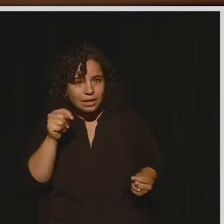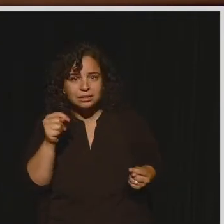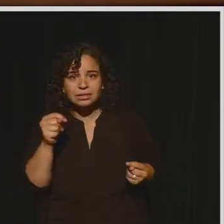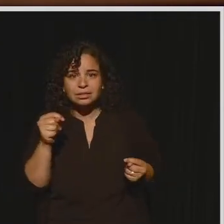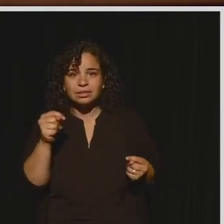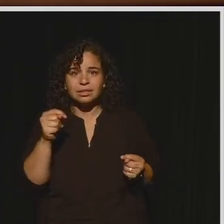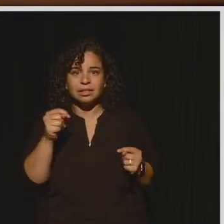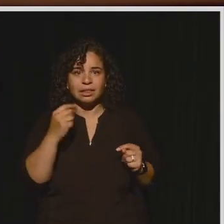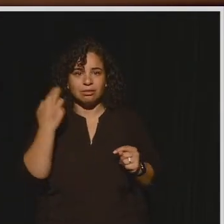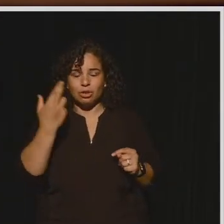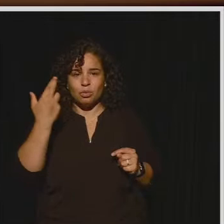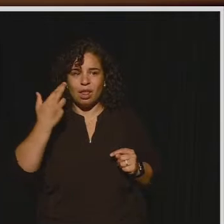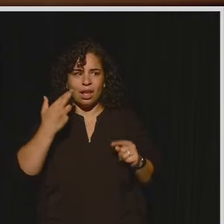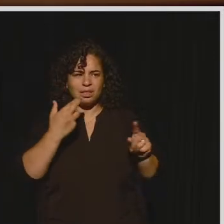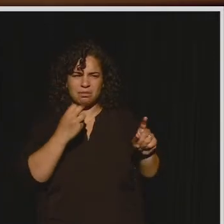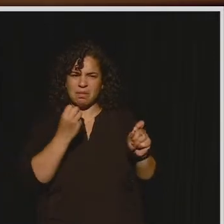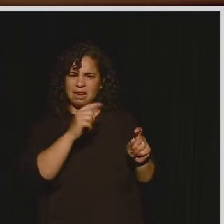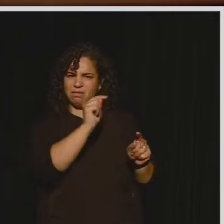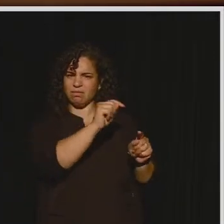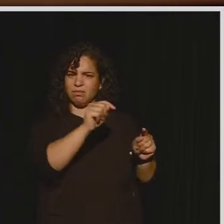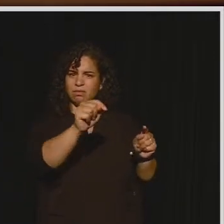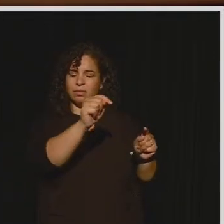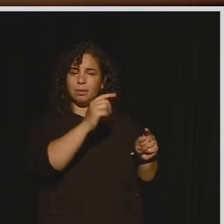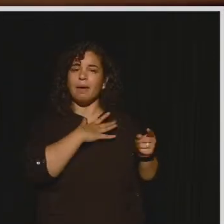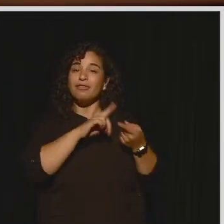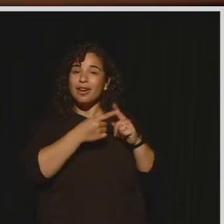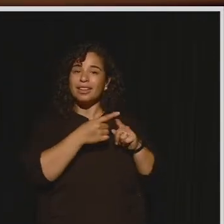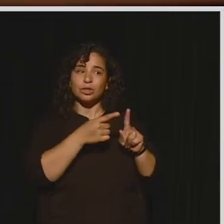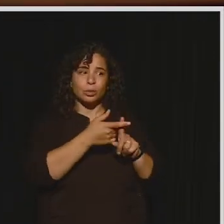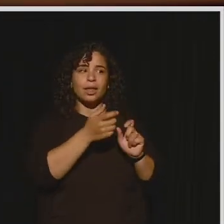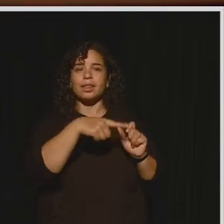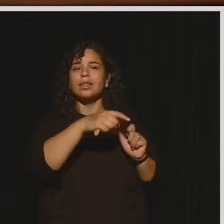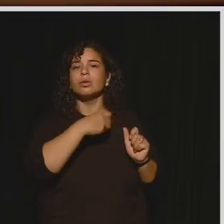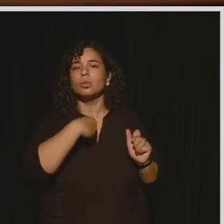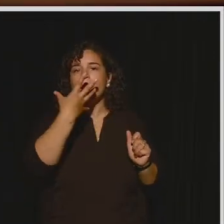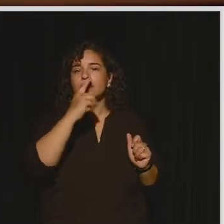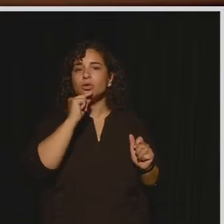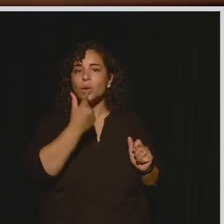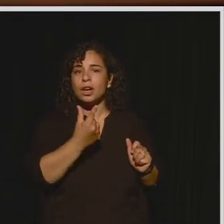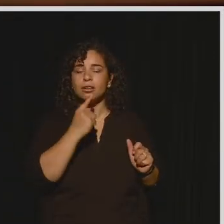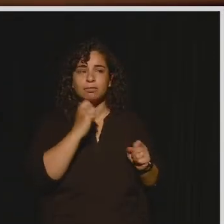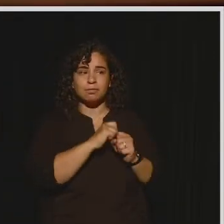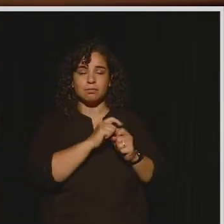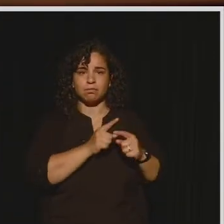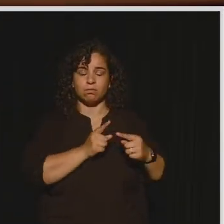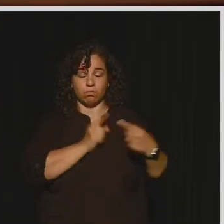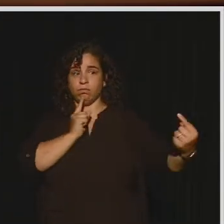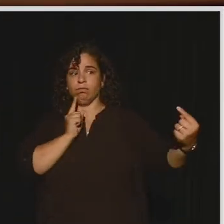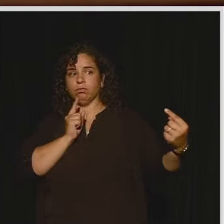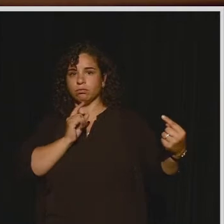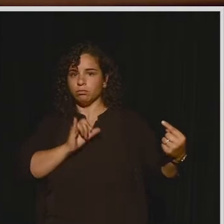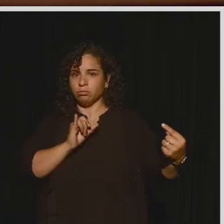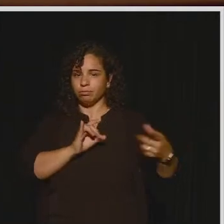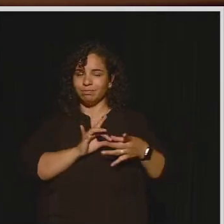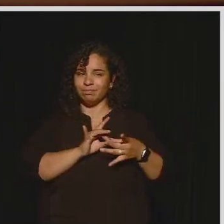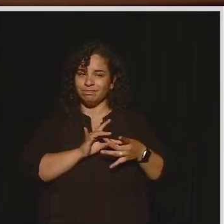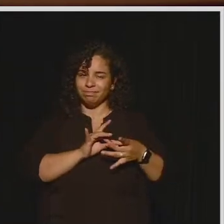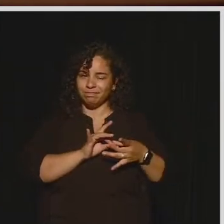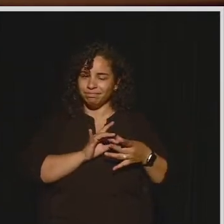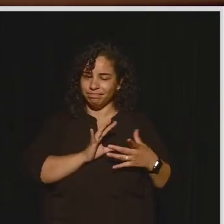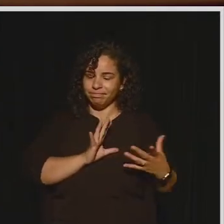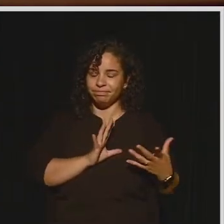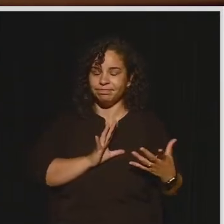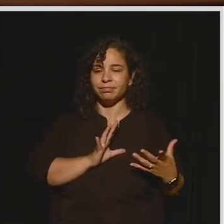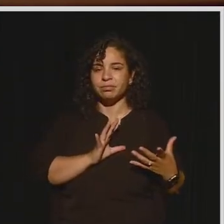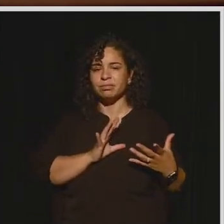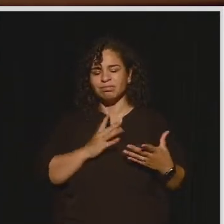and many of my friendships with white queers were deeply, deeply impacted. You know, working that out over the years